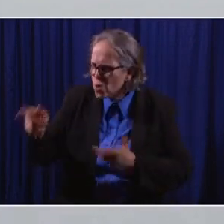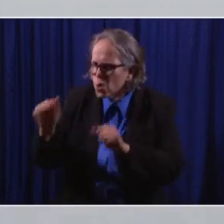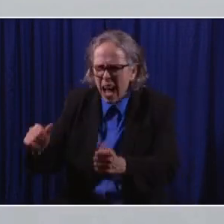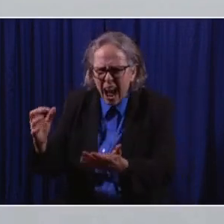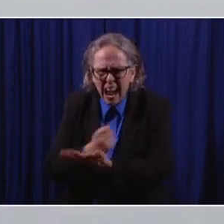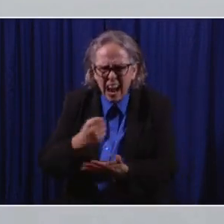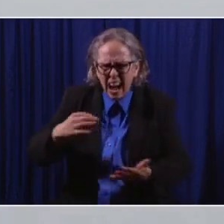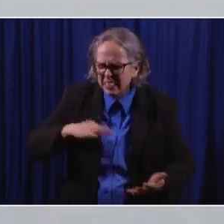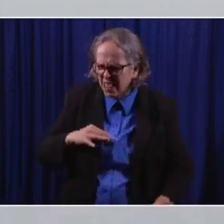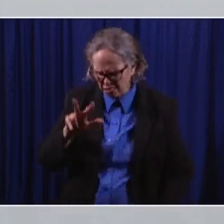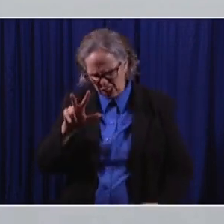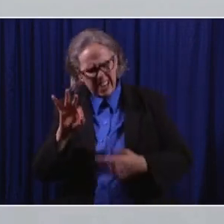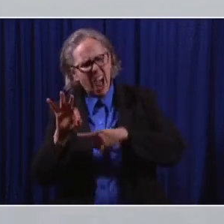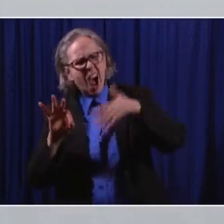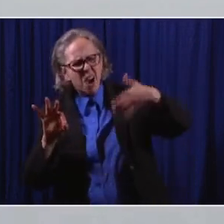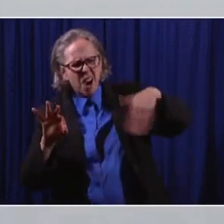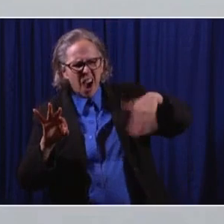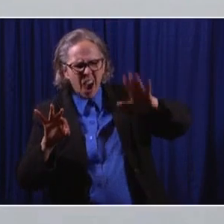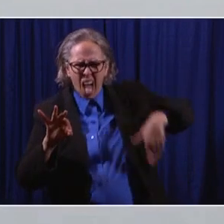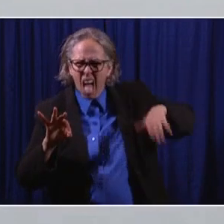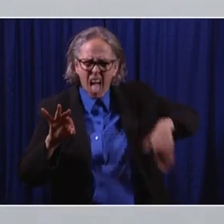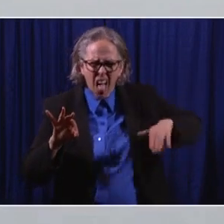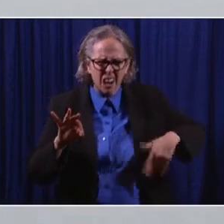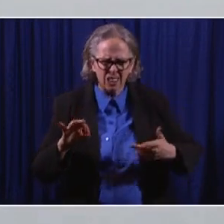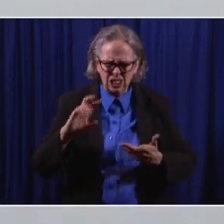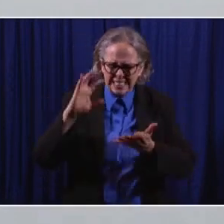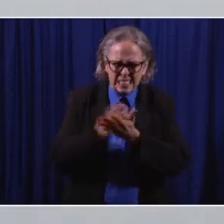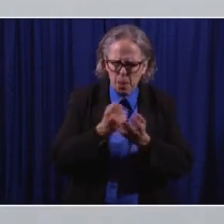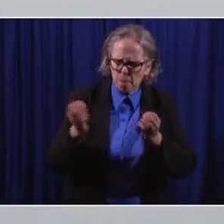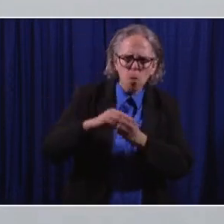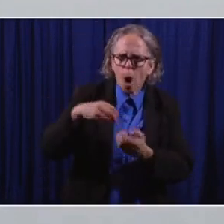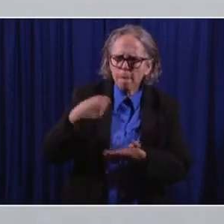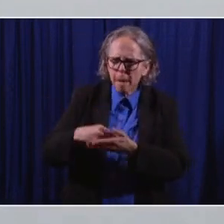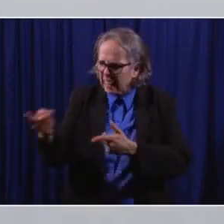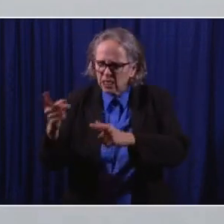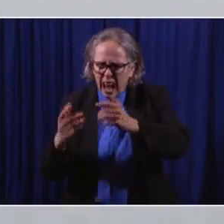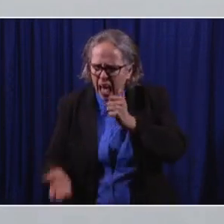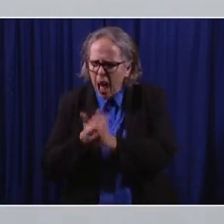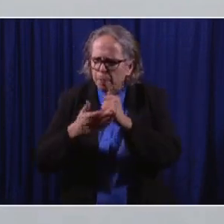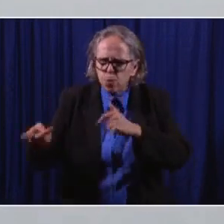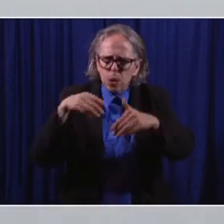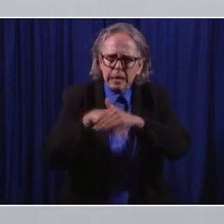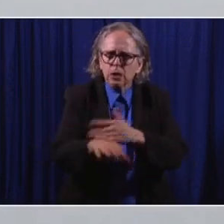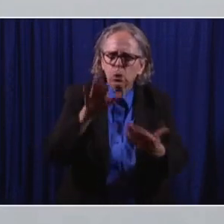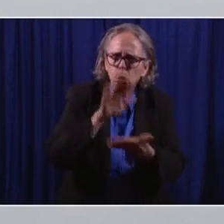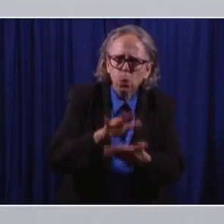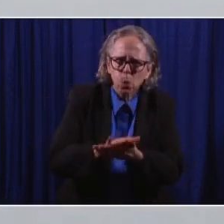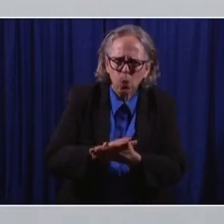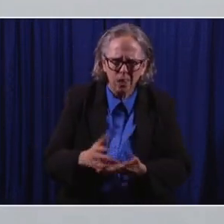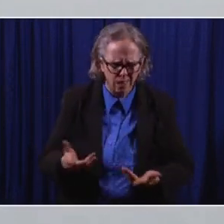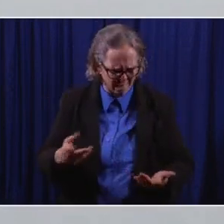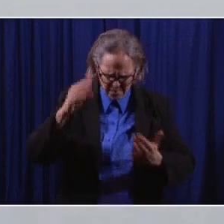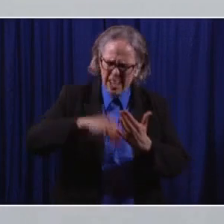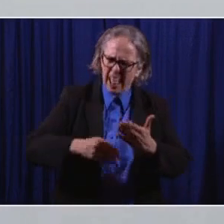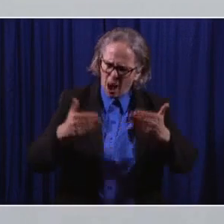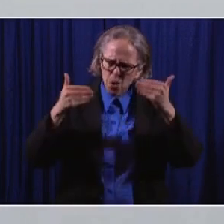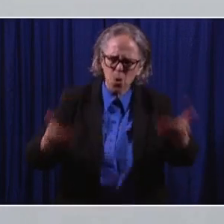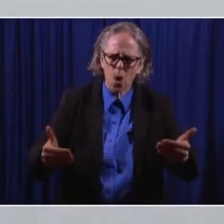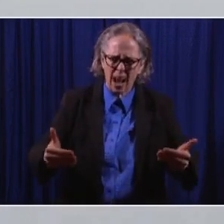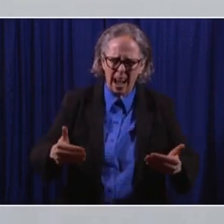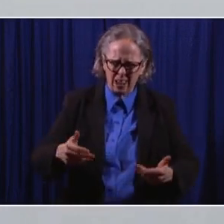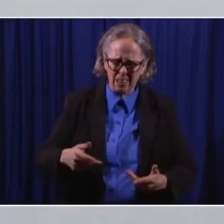who are already enrolled could get more financial aid simply by filling out these forms that would leave tens of millions